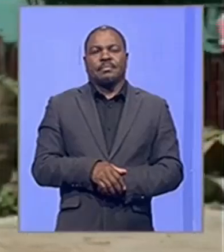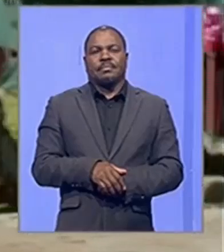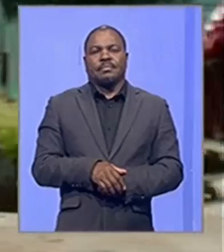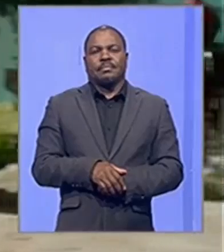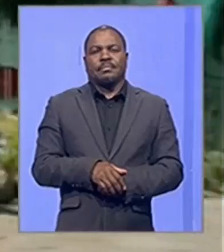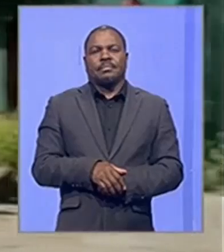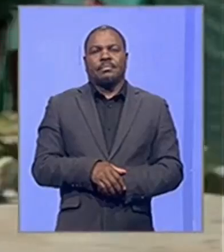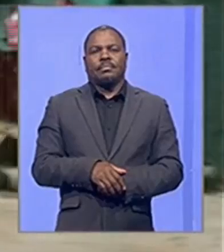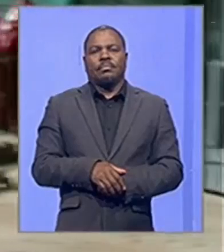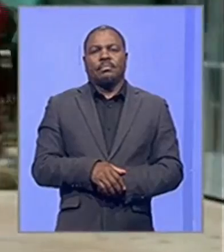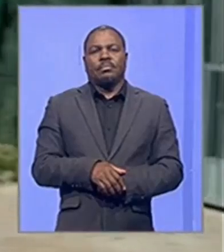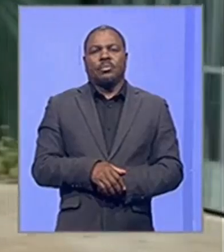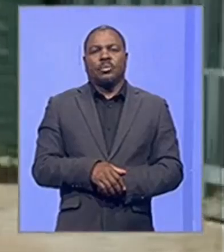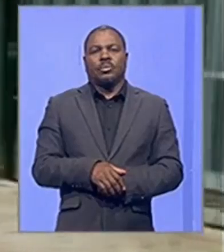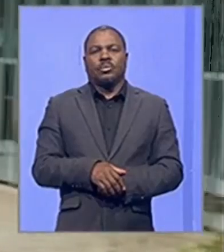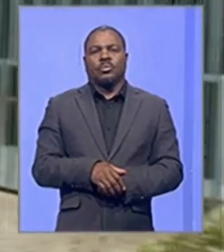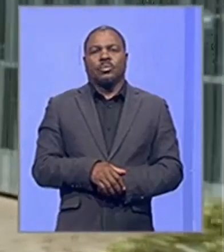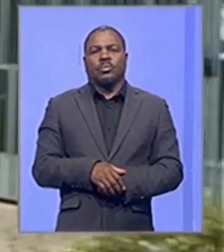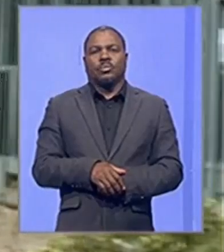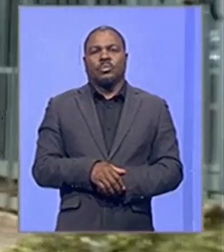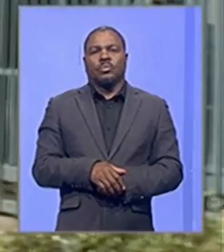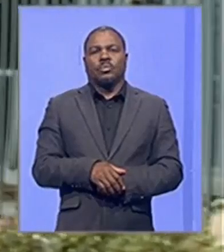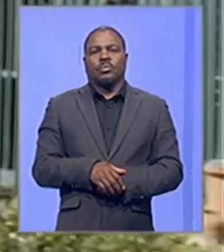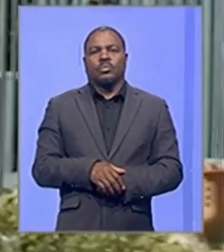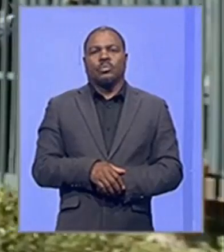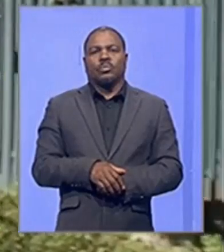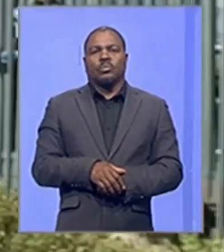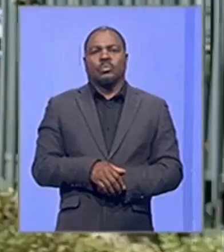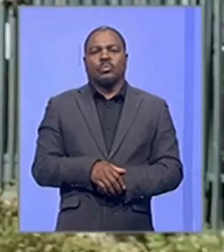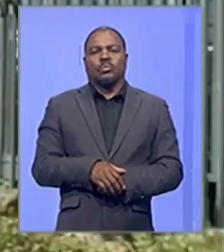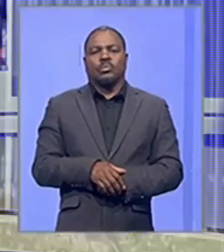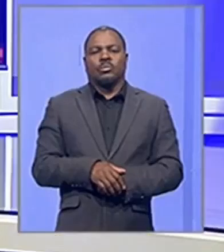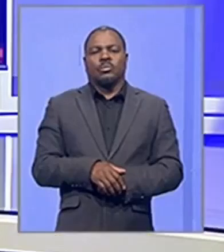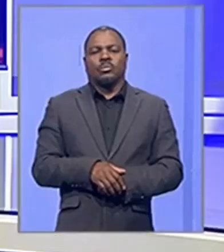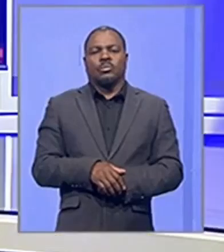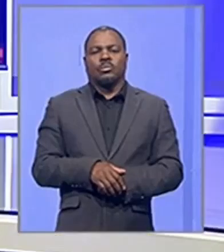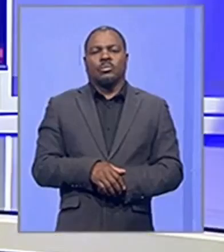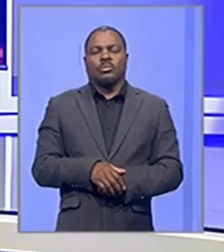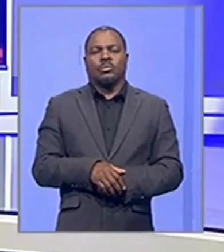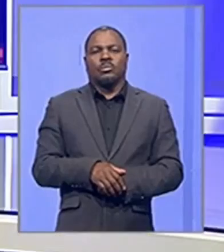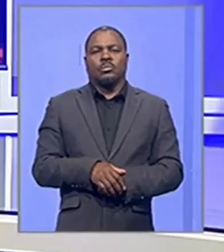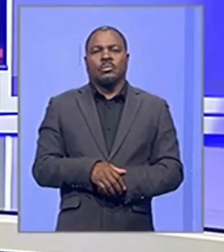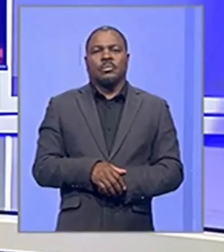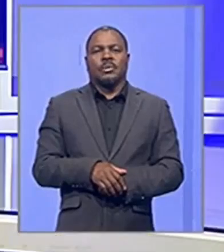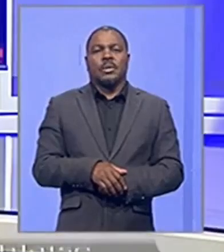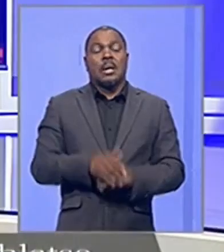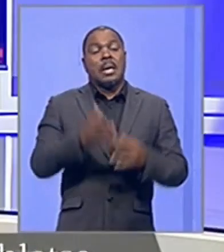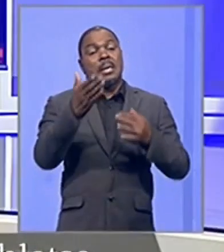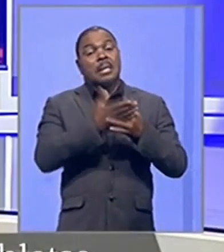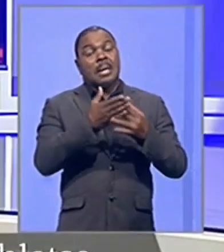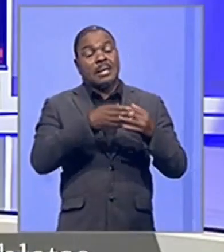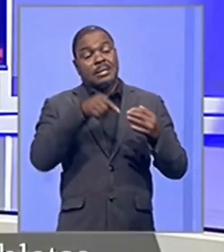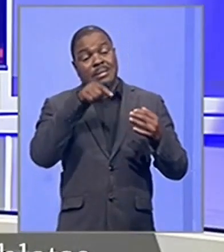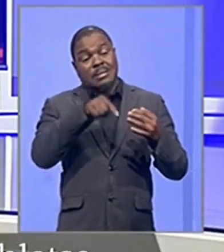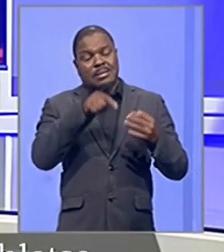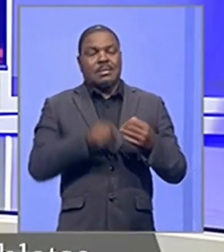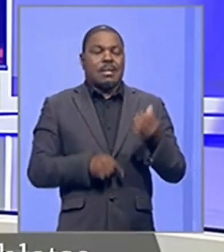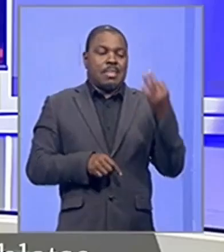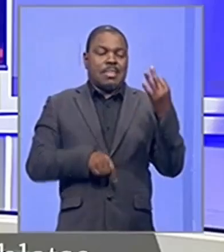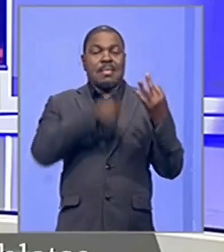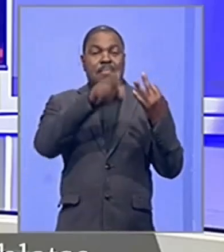tša SABC, Namibia Square ka Bloemfontein. Molato wa mago ba gononelwa